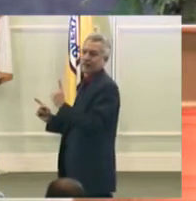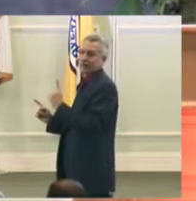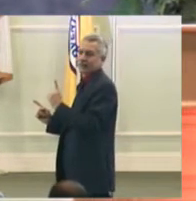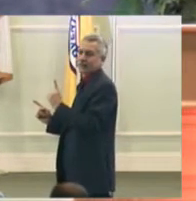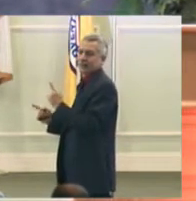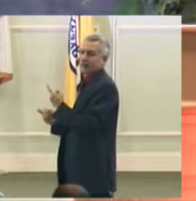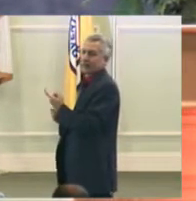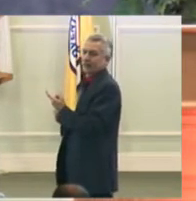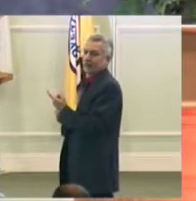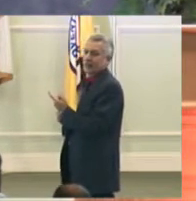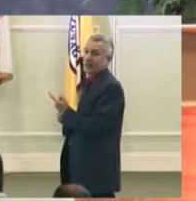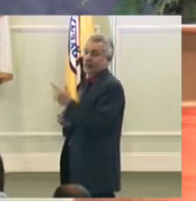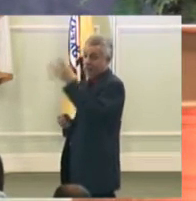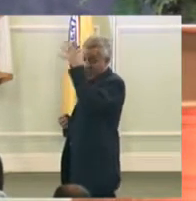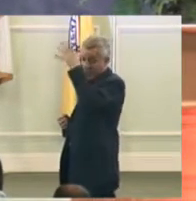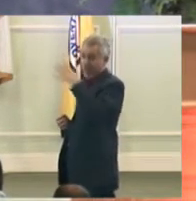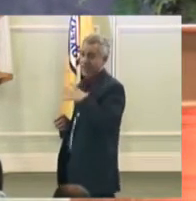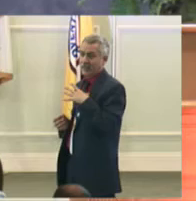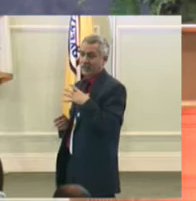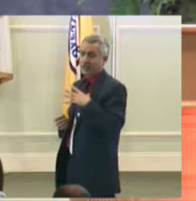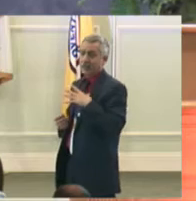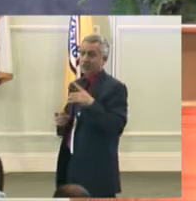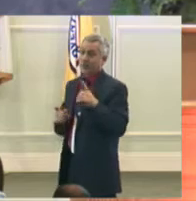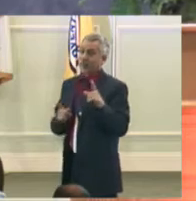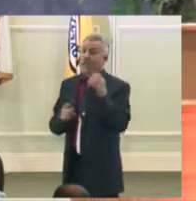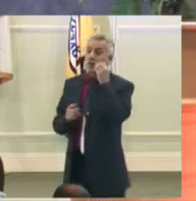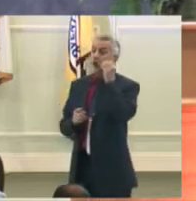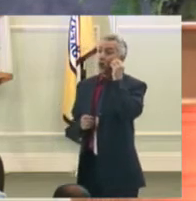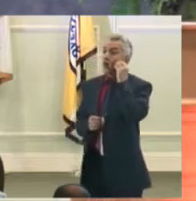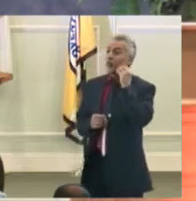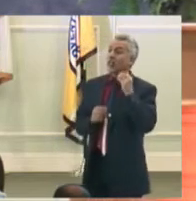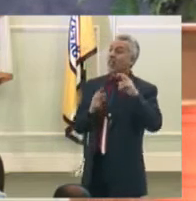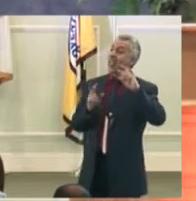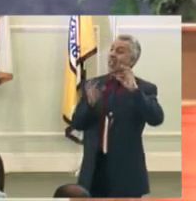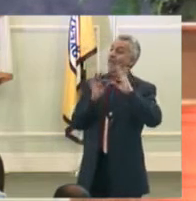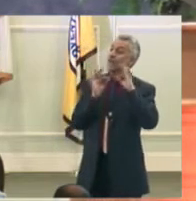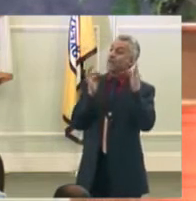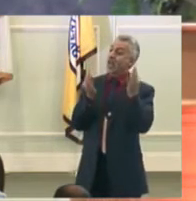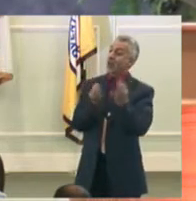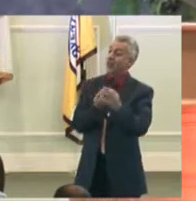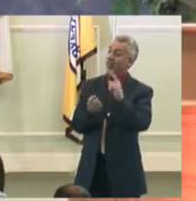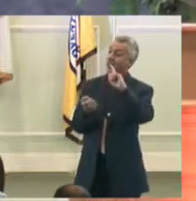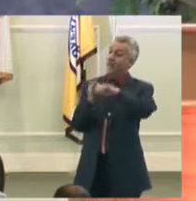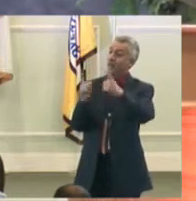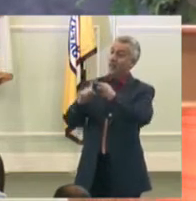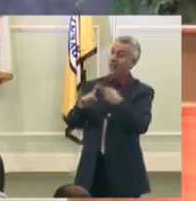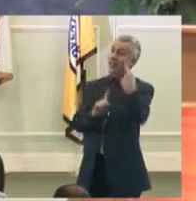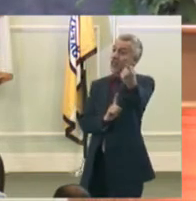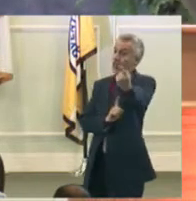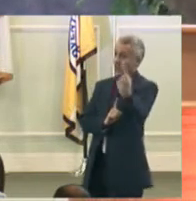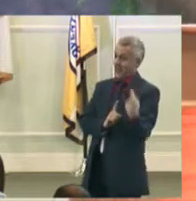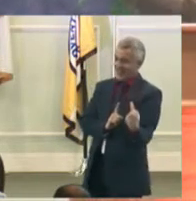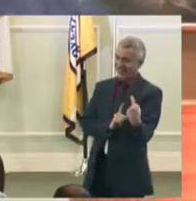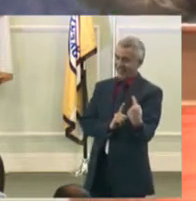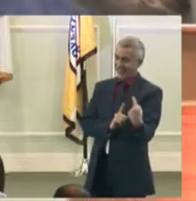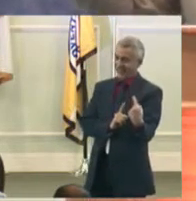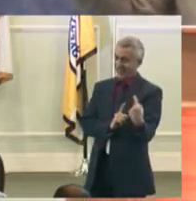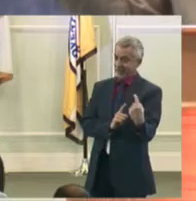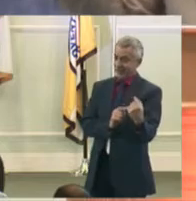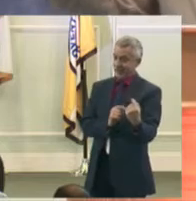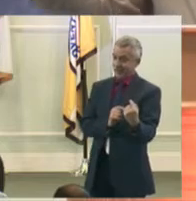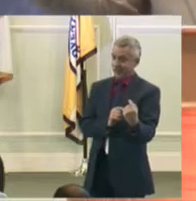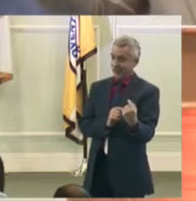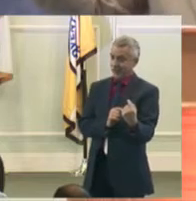for? Who noticed? He had a friend coming in. It wasn't for himself. So that's number one. He